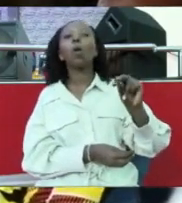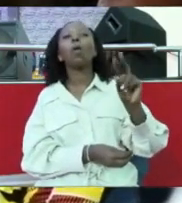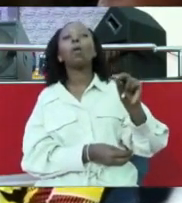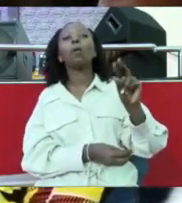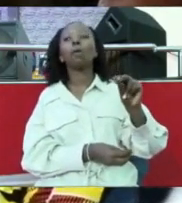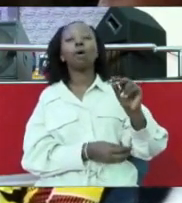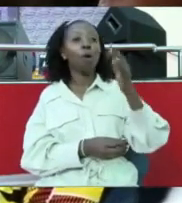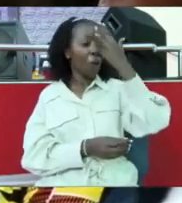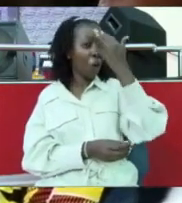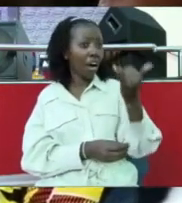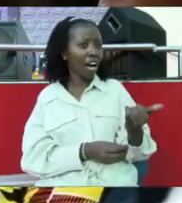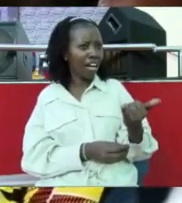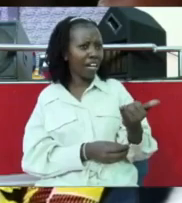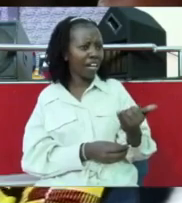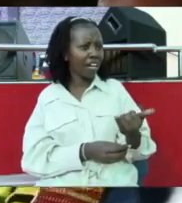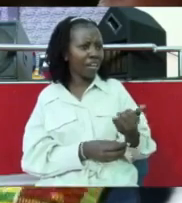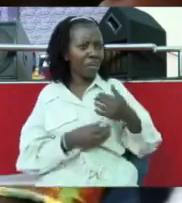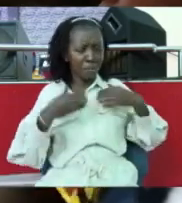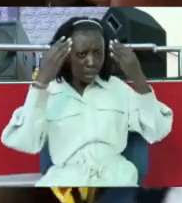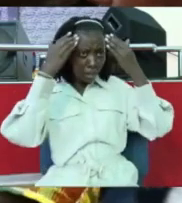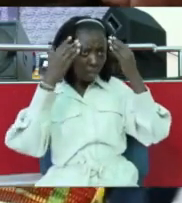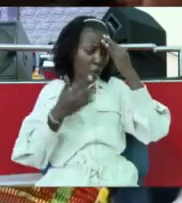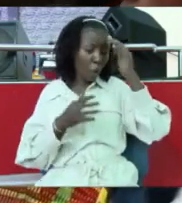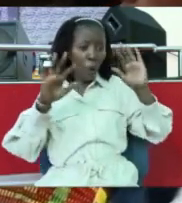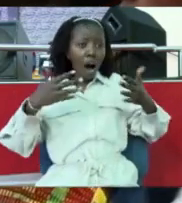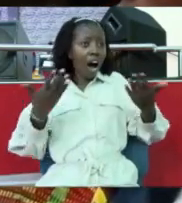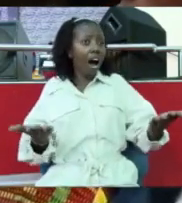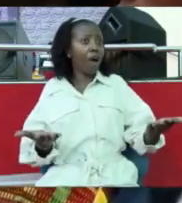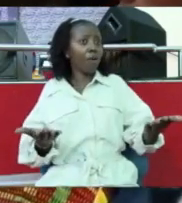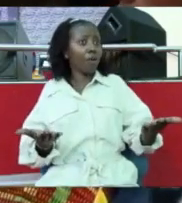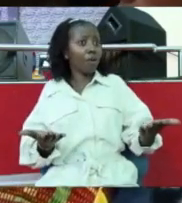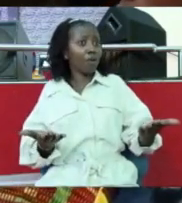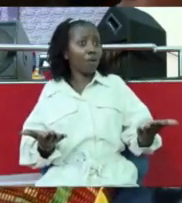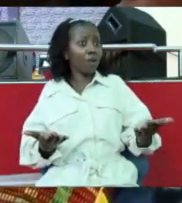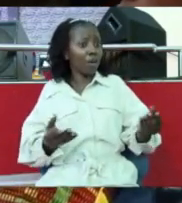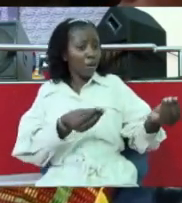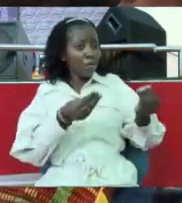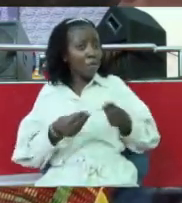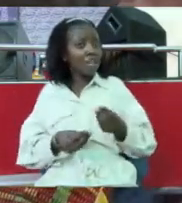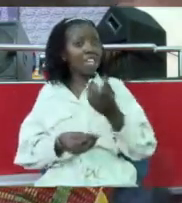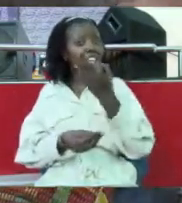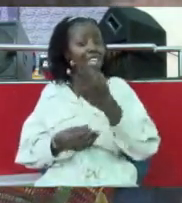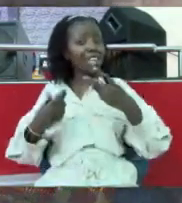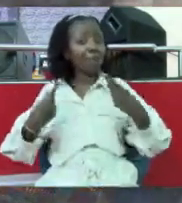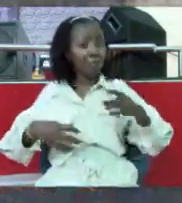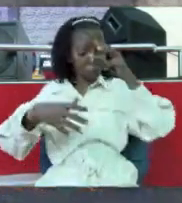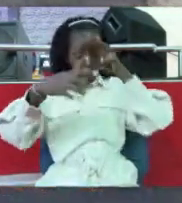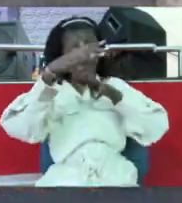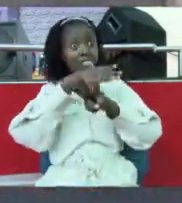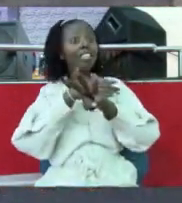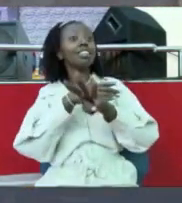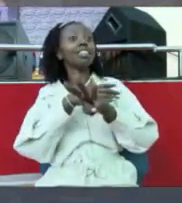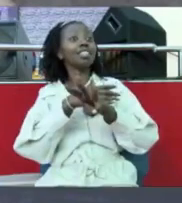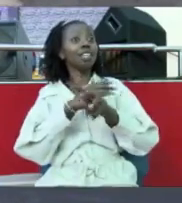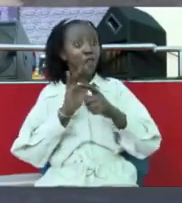change? Why? How can I know? Nitajua. Bring 2-3 witnesses. Leta mashahidi wawili watatu.